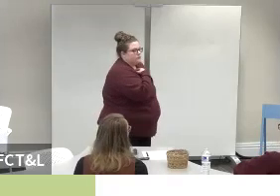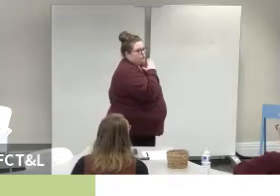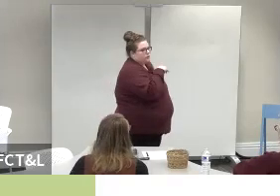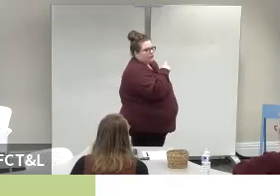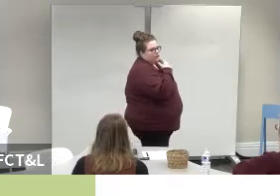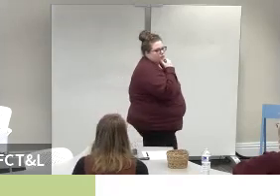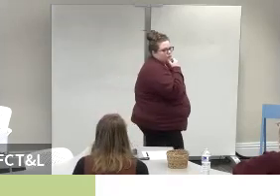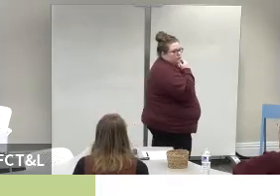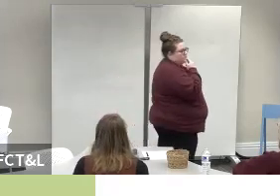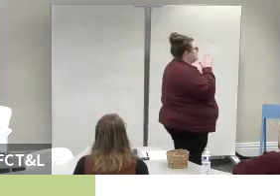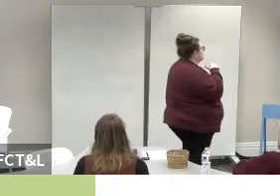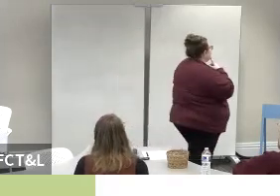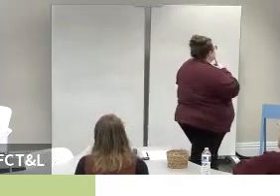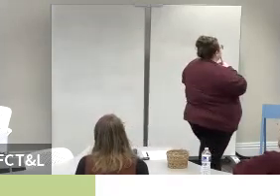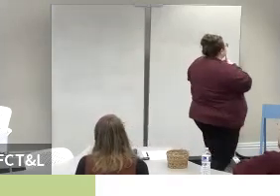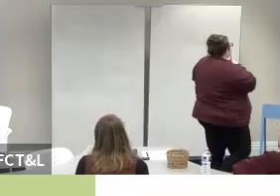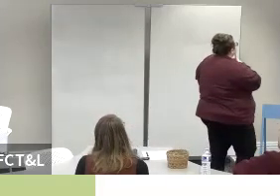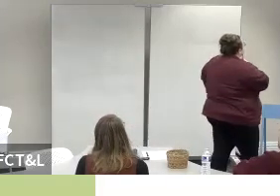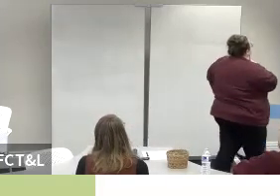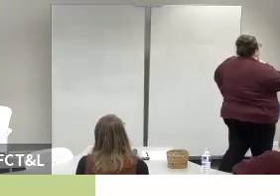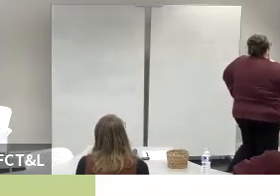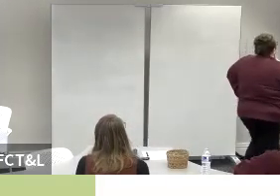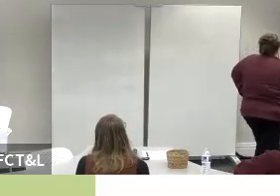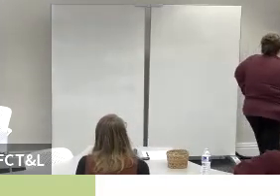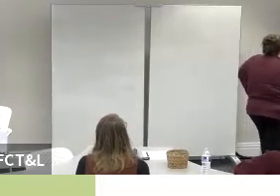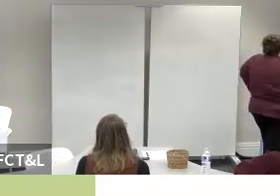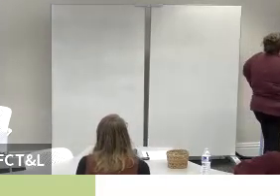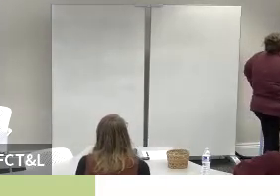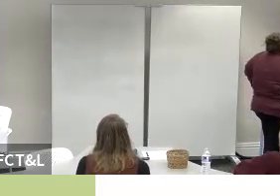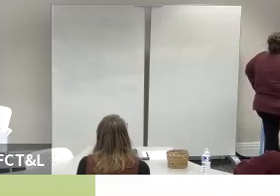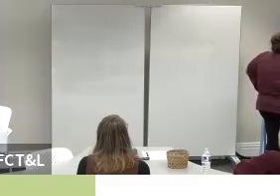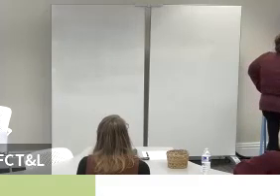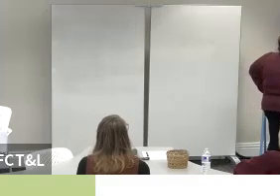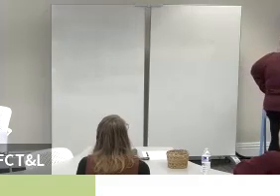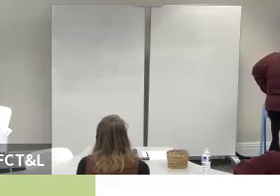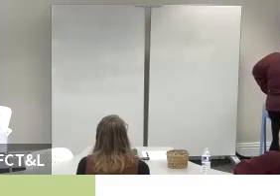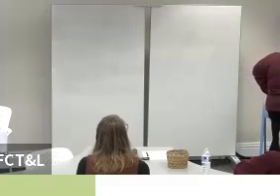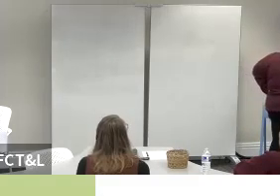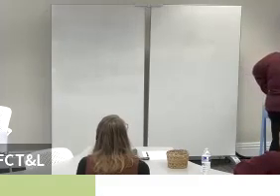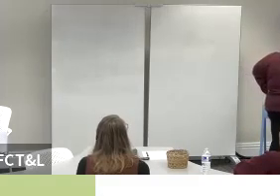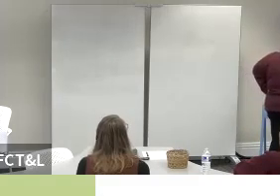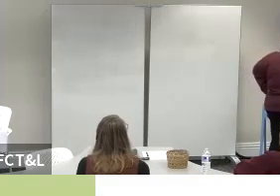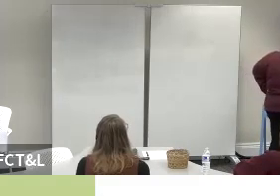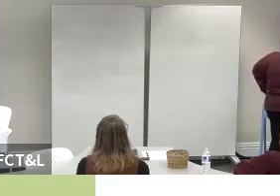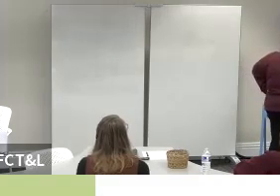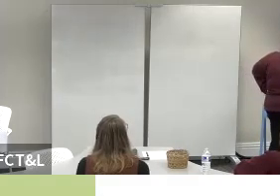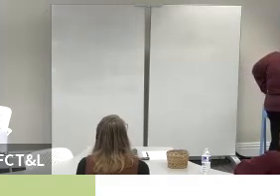actually one that sunk out of the court, but could not find Transcripts, yeah. You know, it's very.